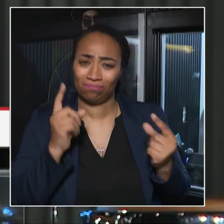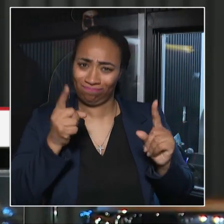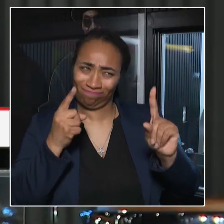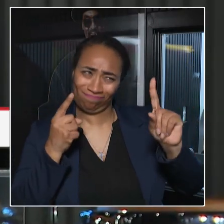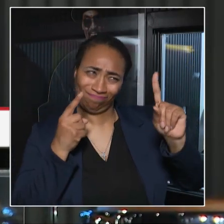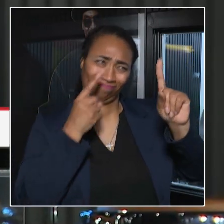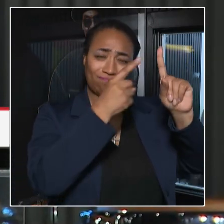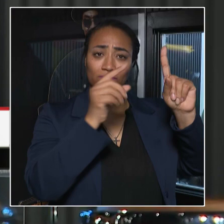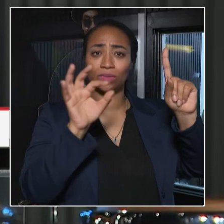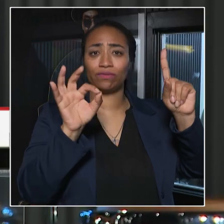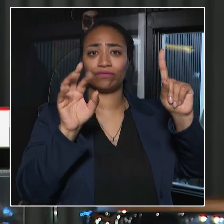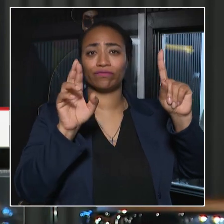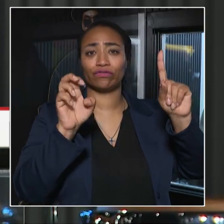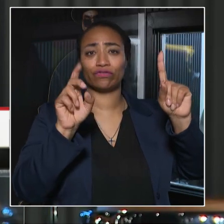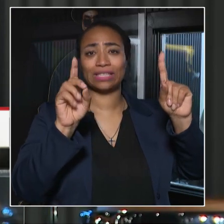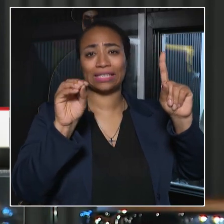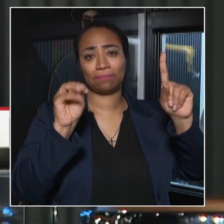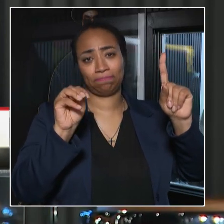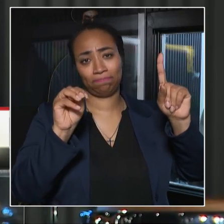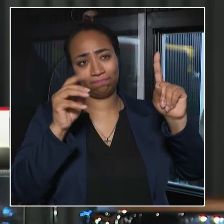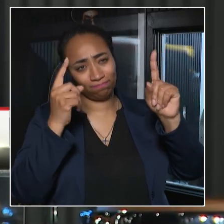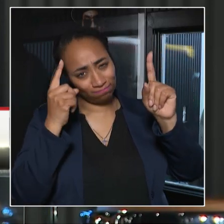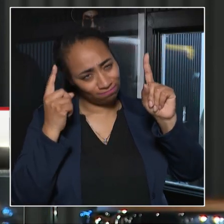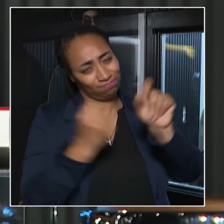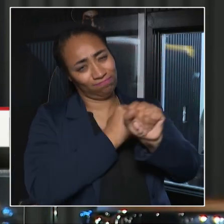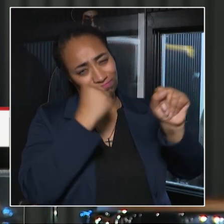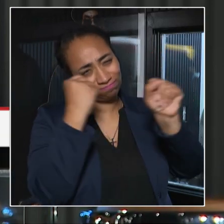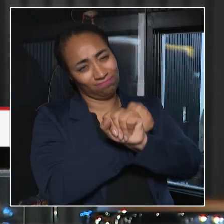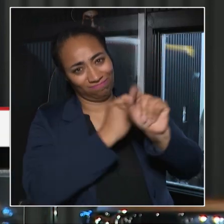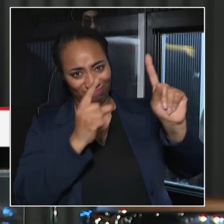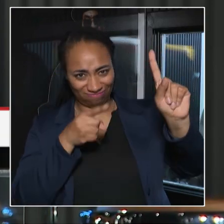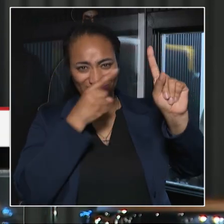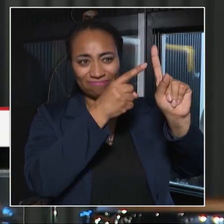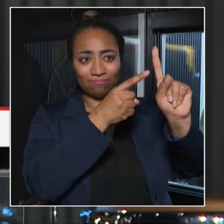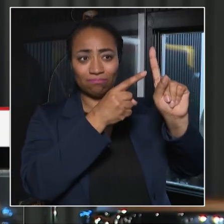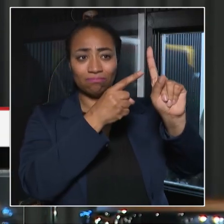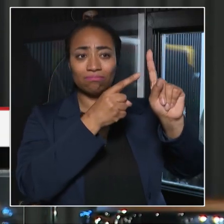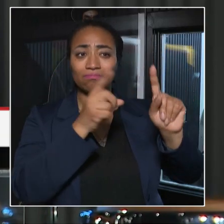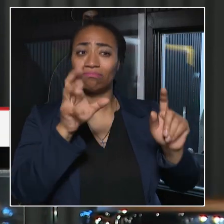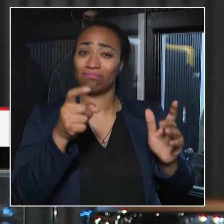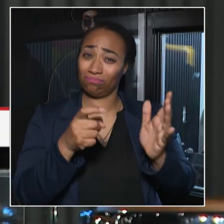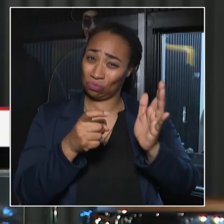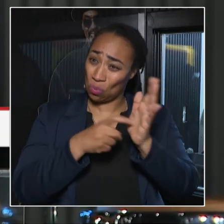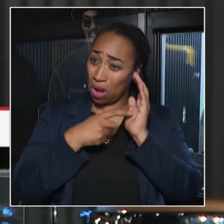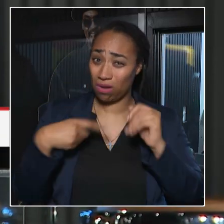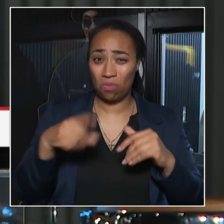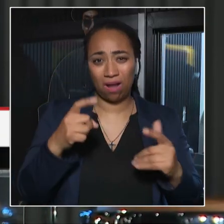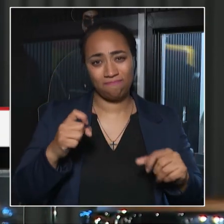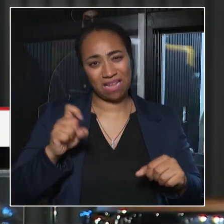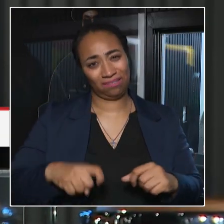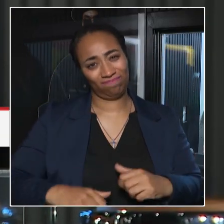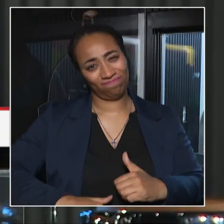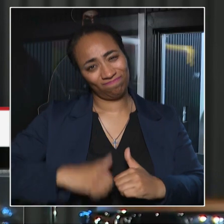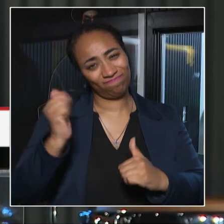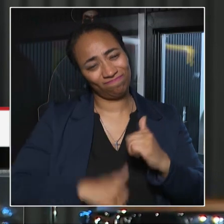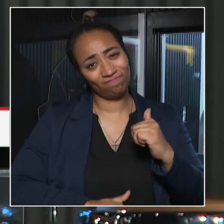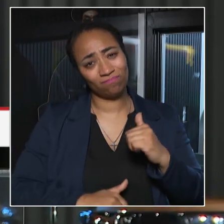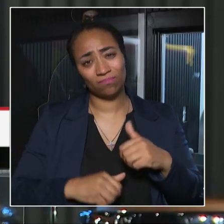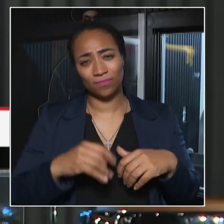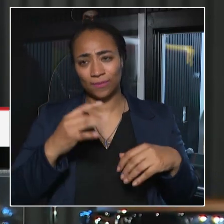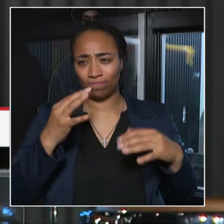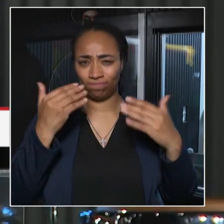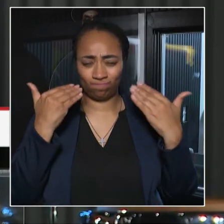through all of the things that it took to be able to put the bricks and mortars into this place, to be able to get, grant by grant, piece